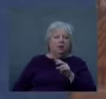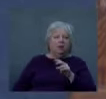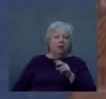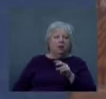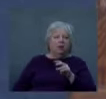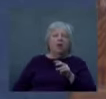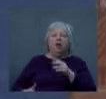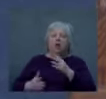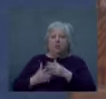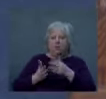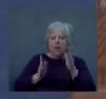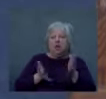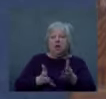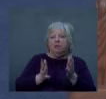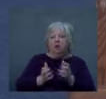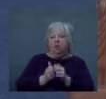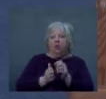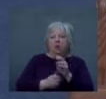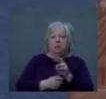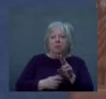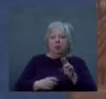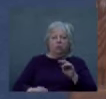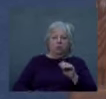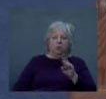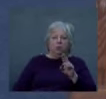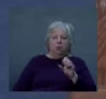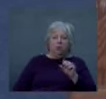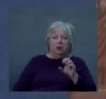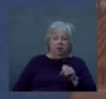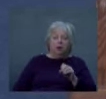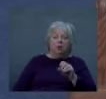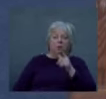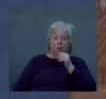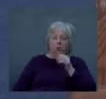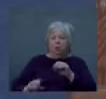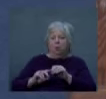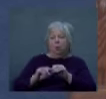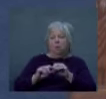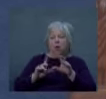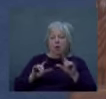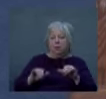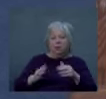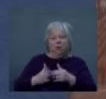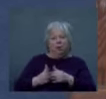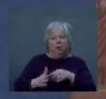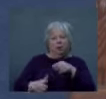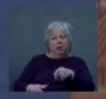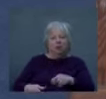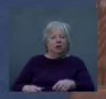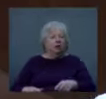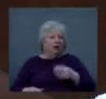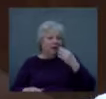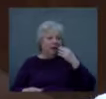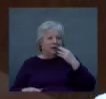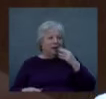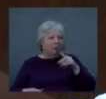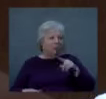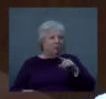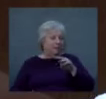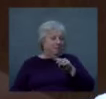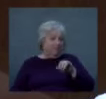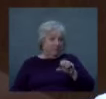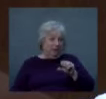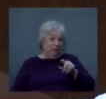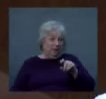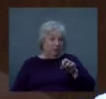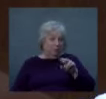There has been conversation with Mr. Muse, who obviously is opposed to this. Well, I know Ms. Peterson also, so